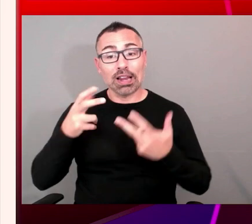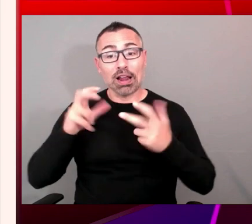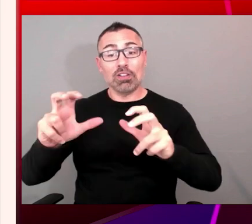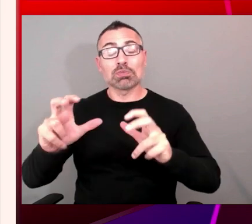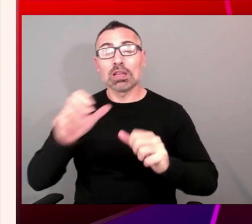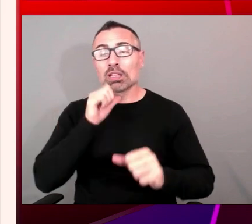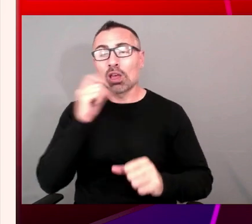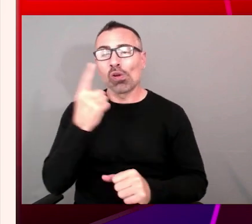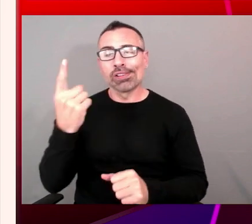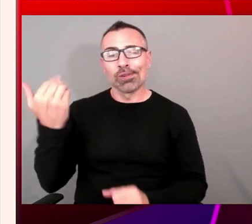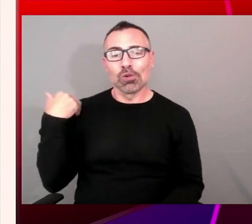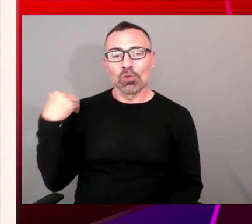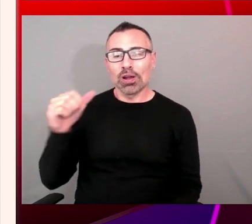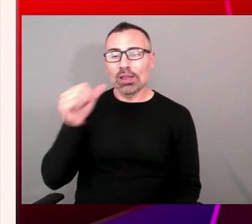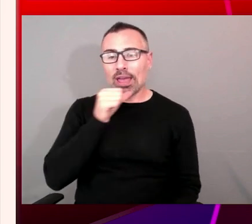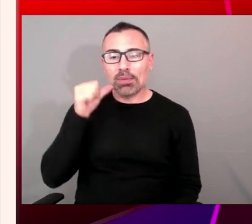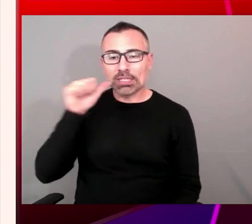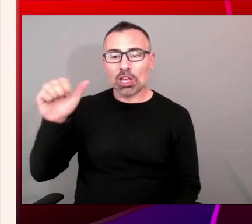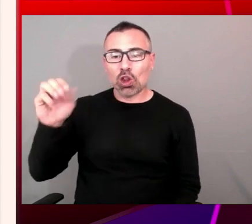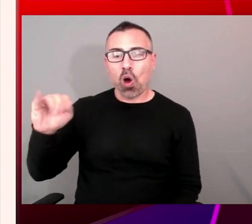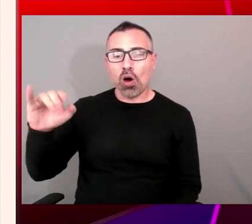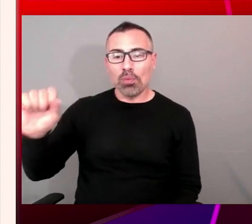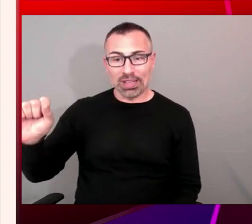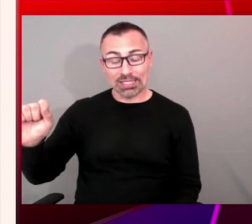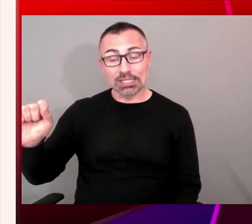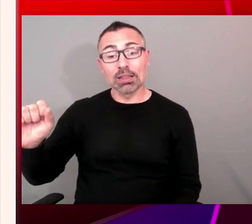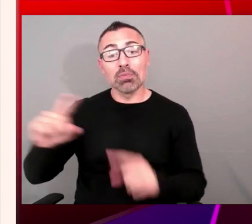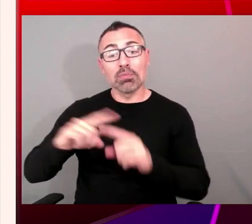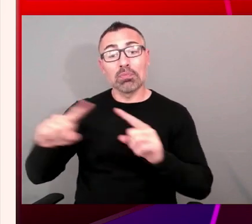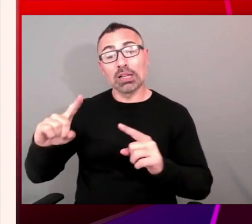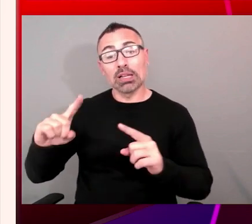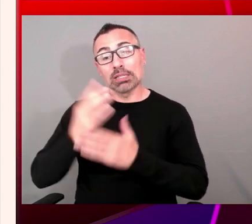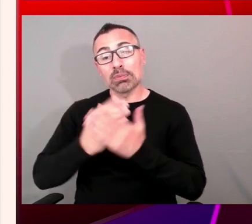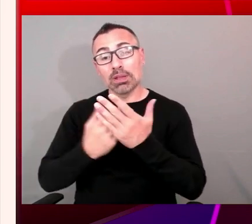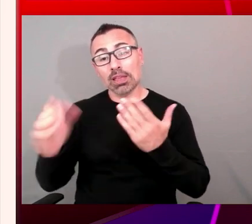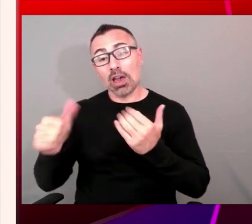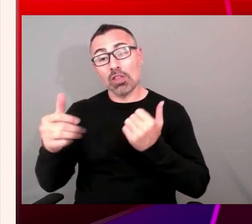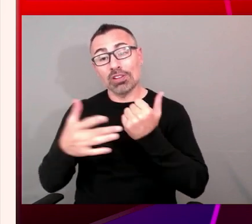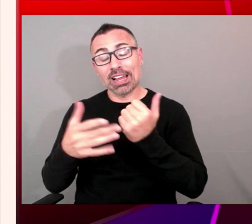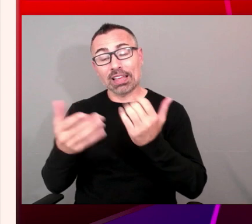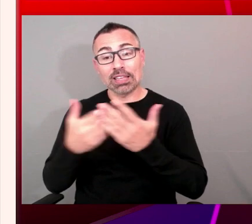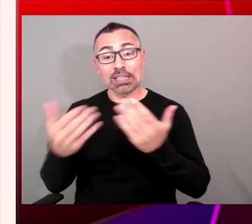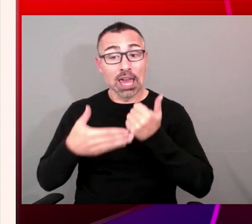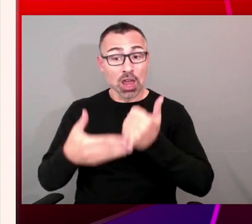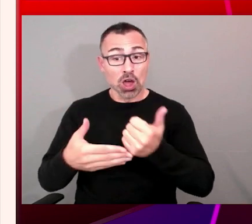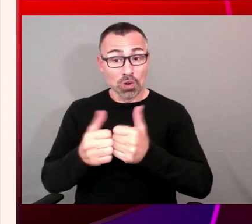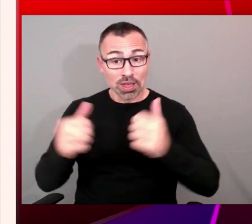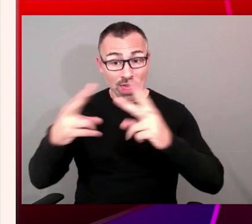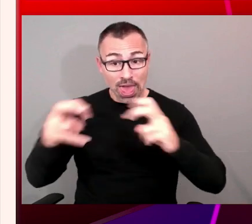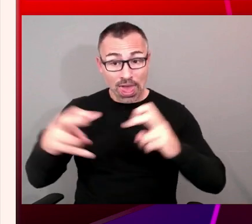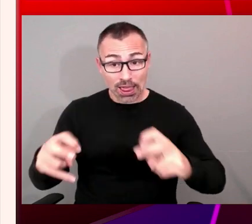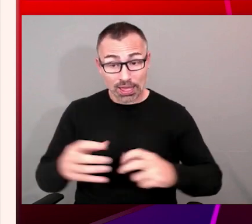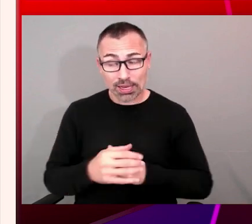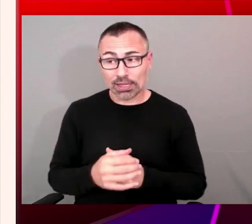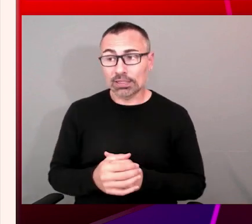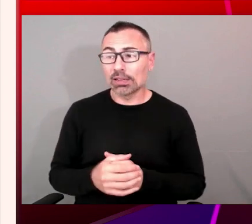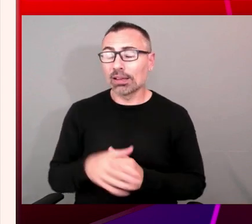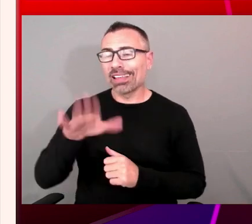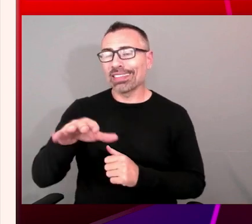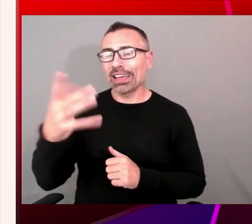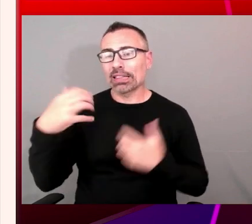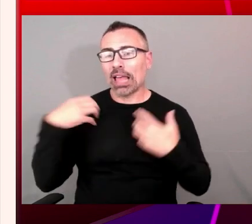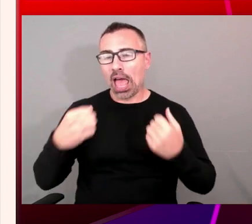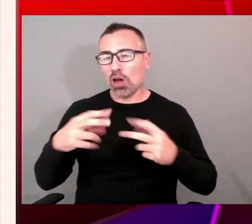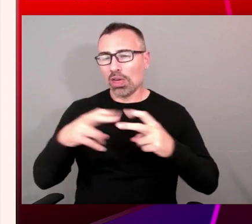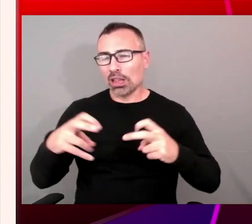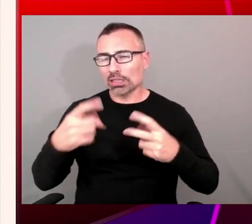here for some of the analytic transformations, but similar types of things with Amazon Health Lake Analytics, which just was announced a couple weeks ago at the health conference. I see